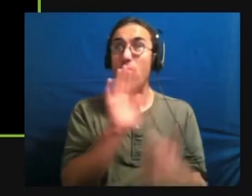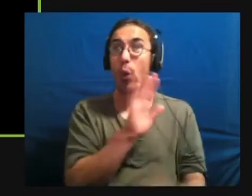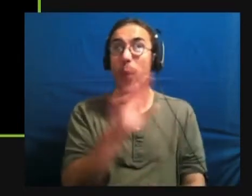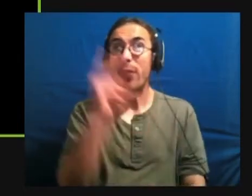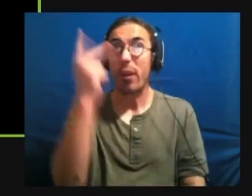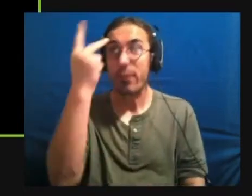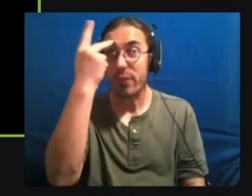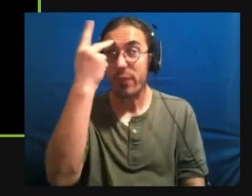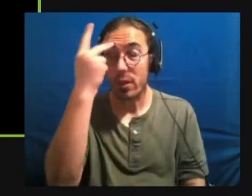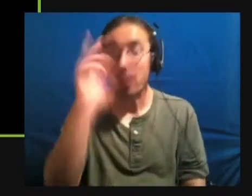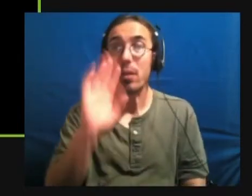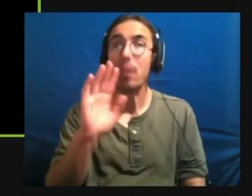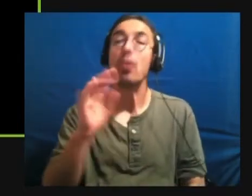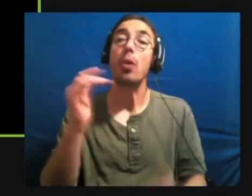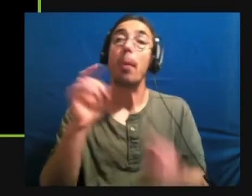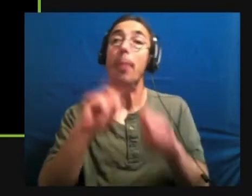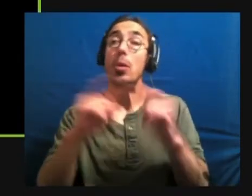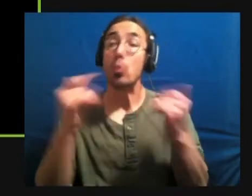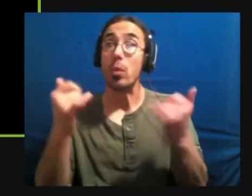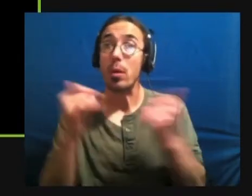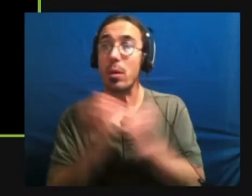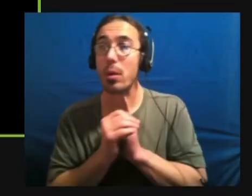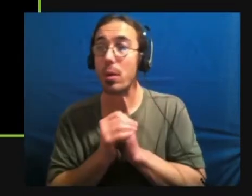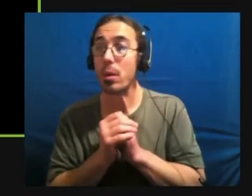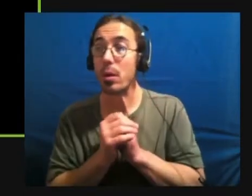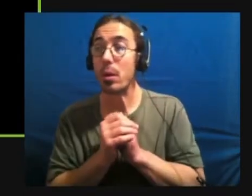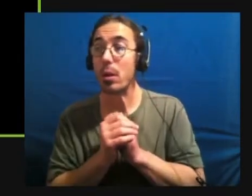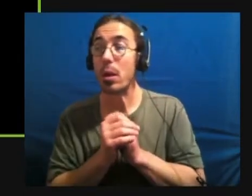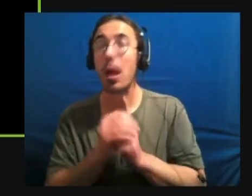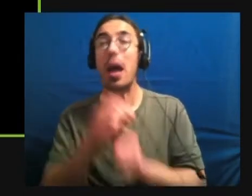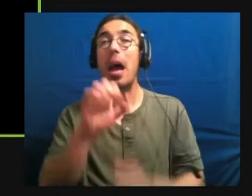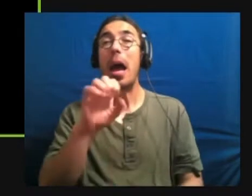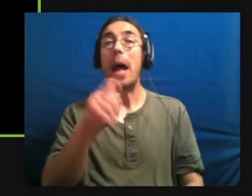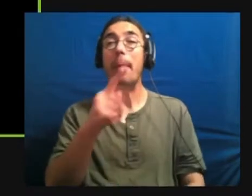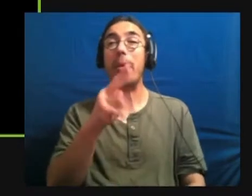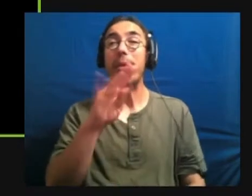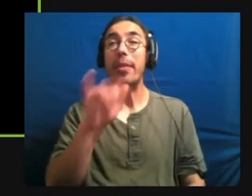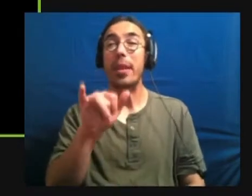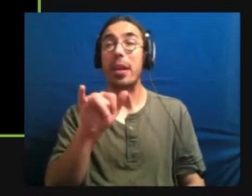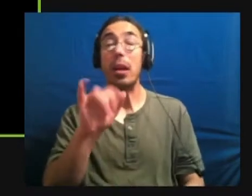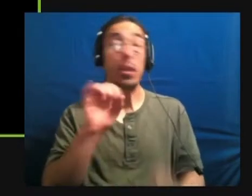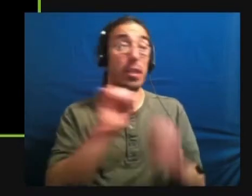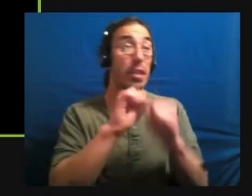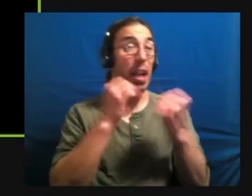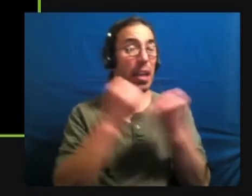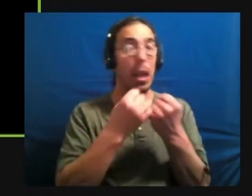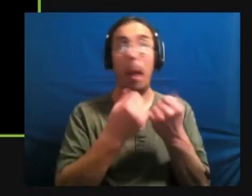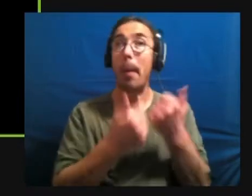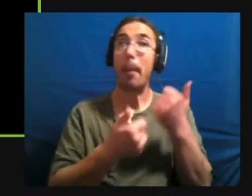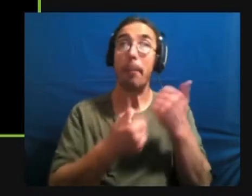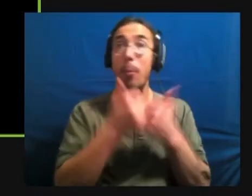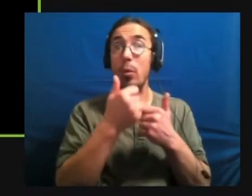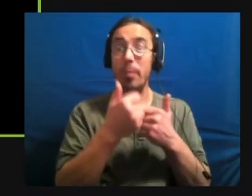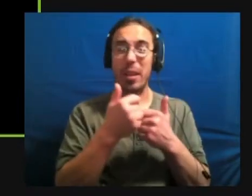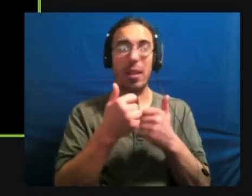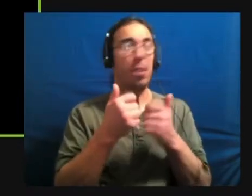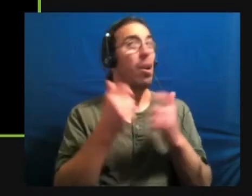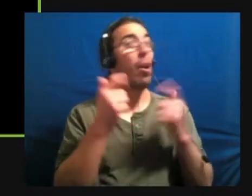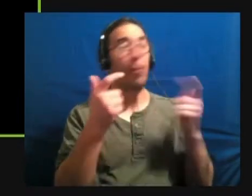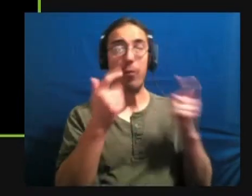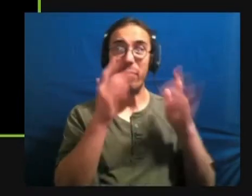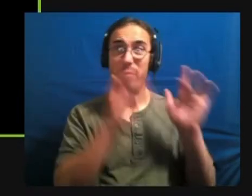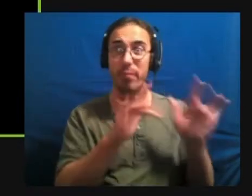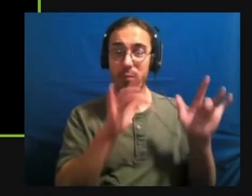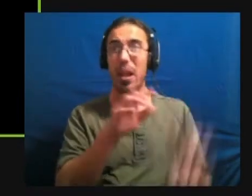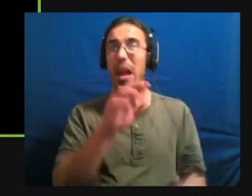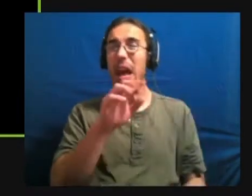the empathy, one of society's highest values, we're going to make the case that empathy is the